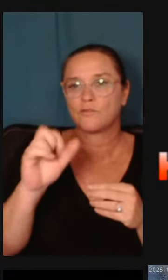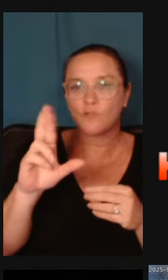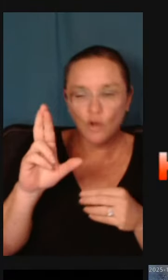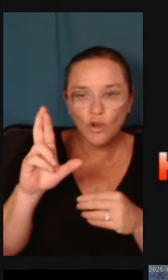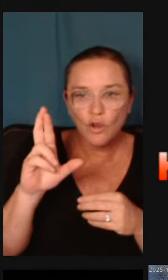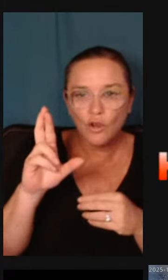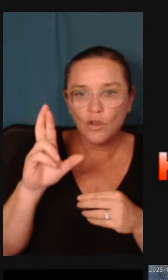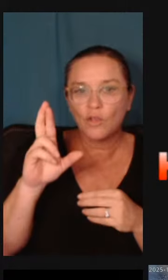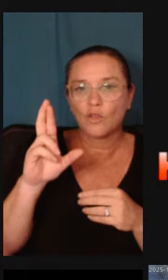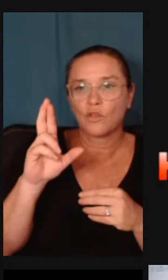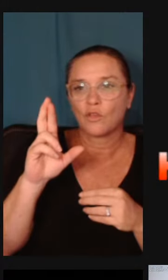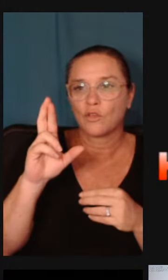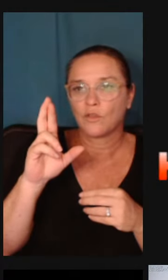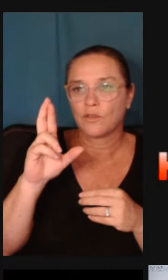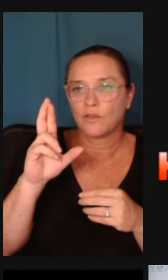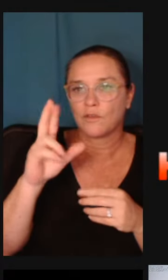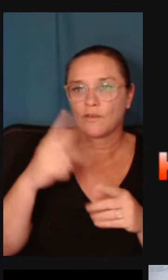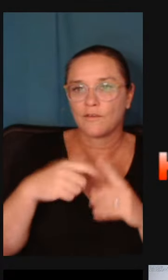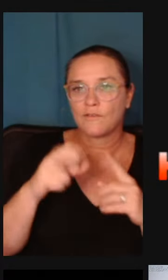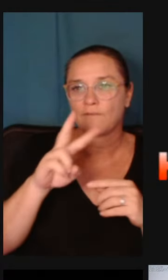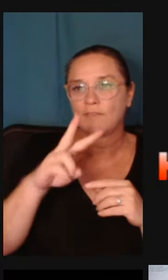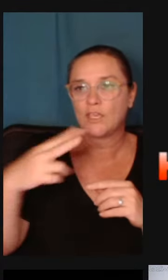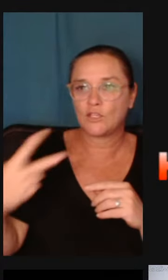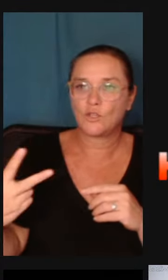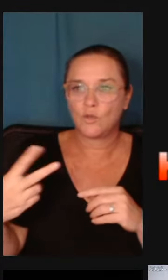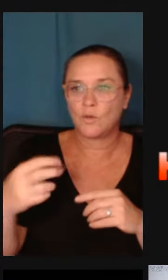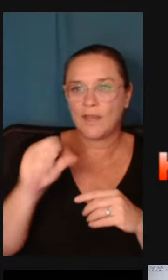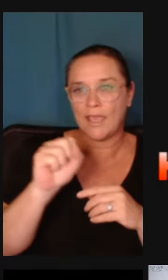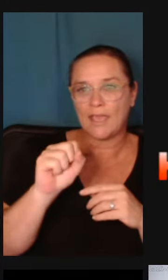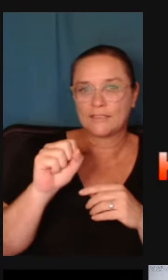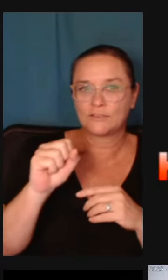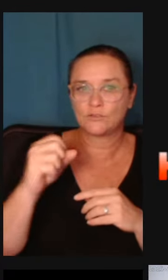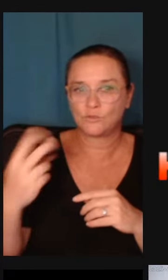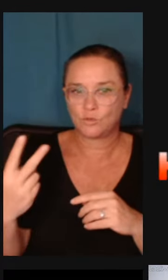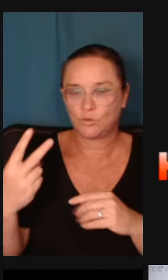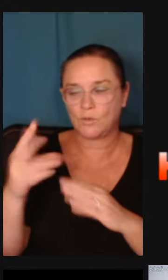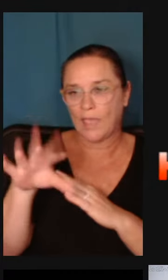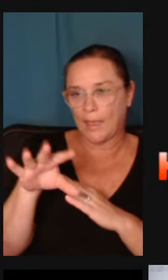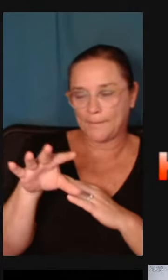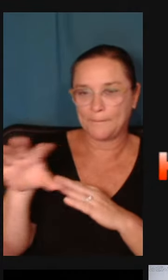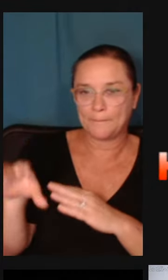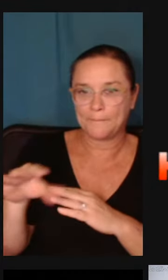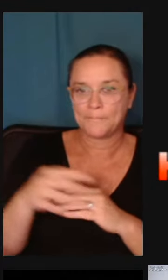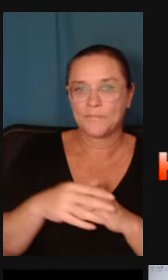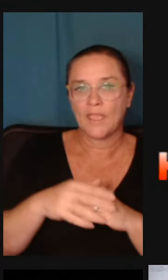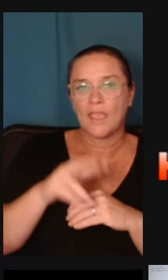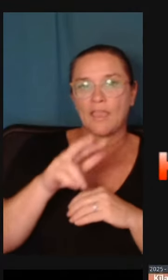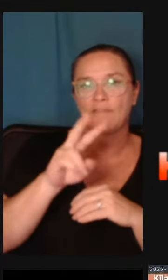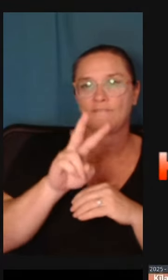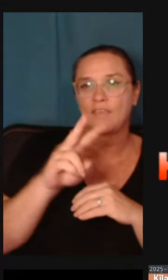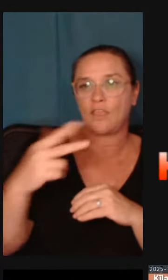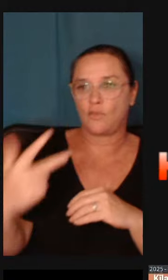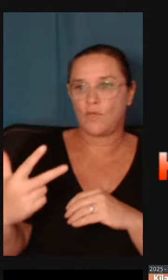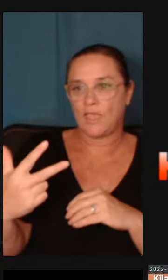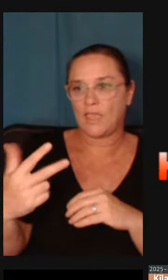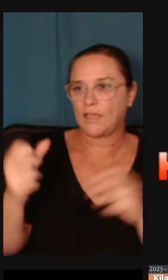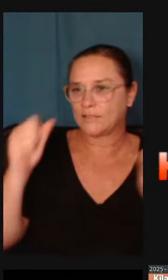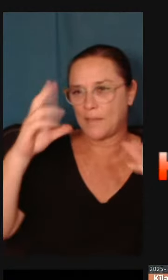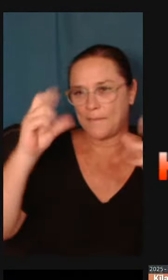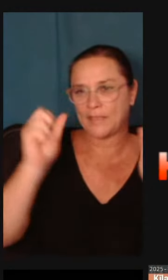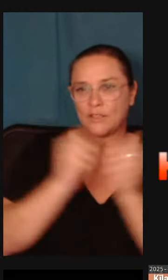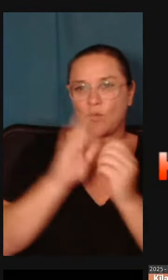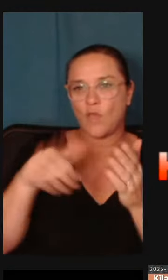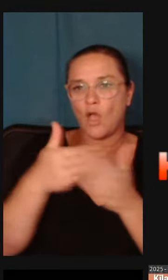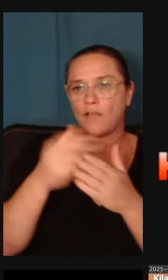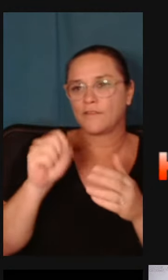just the V2 cam, the S2 cam, or just the V3 cam just look amazing with all that sulfur. Let me back